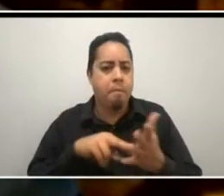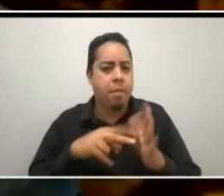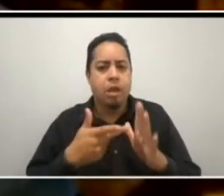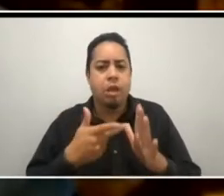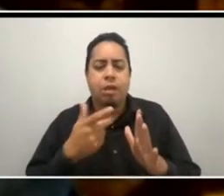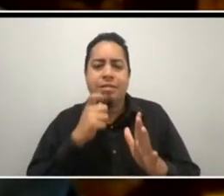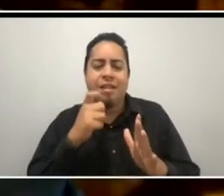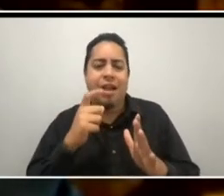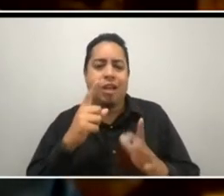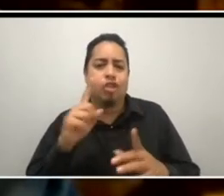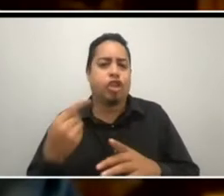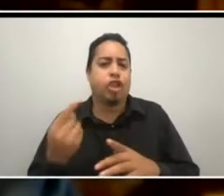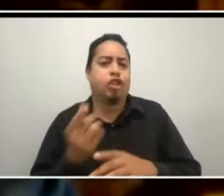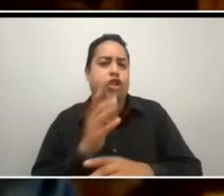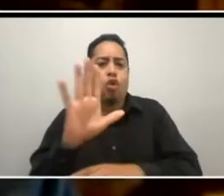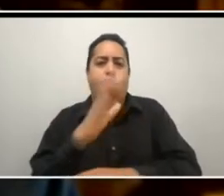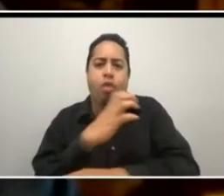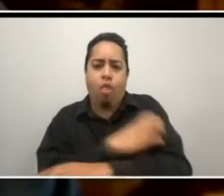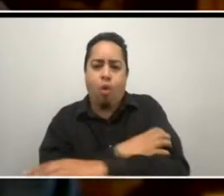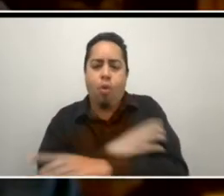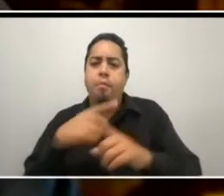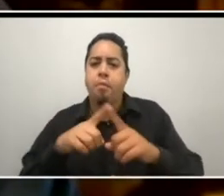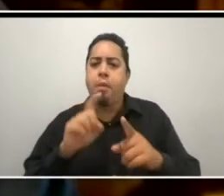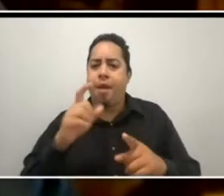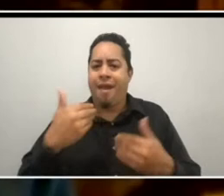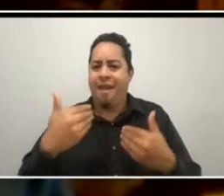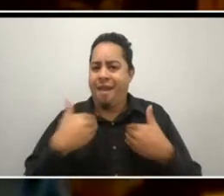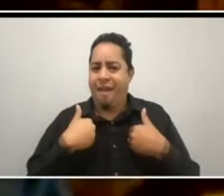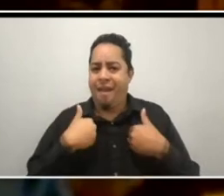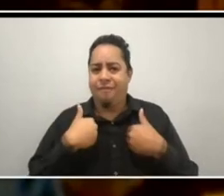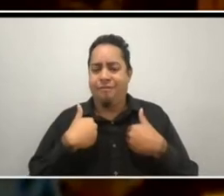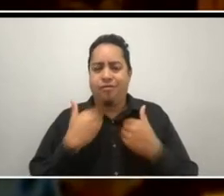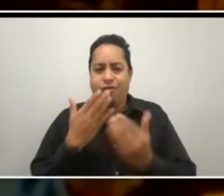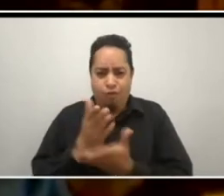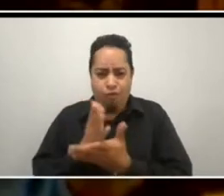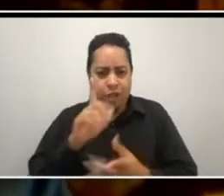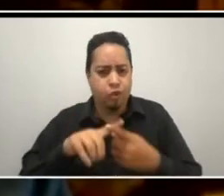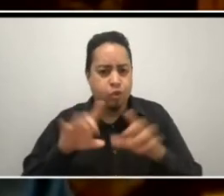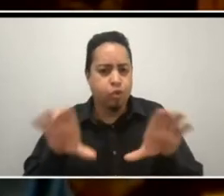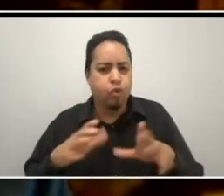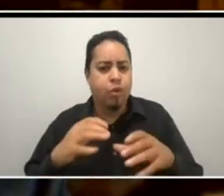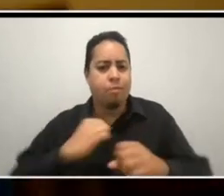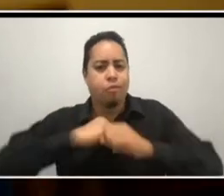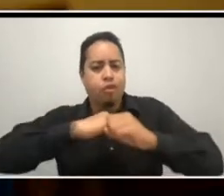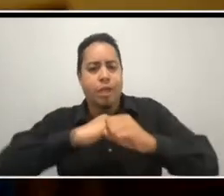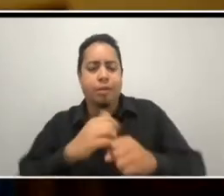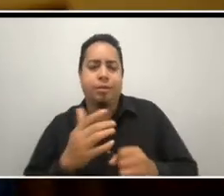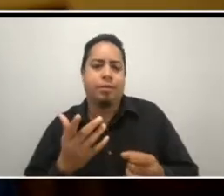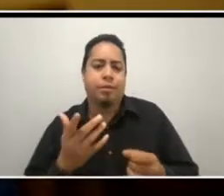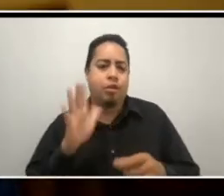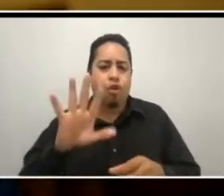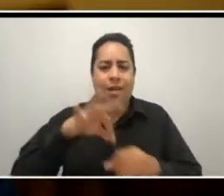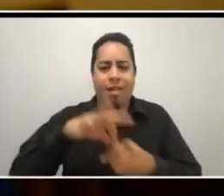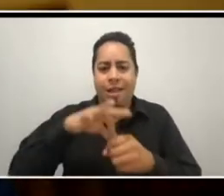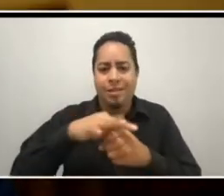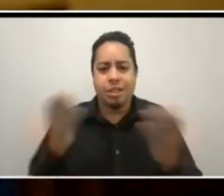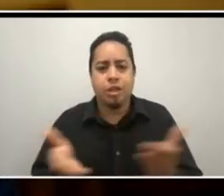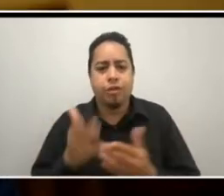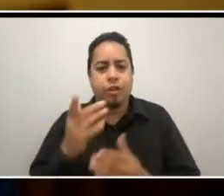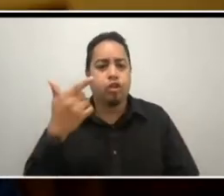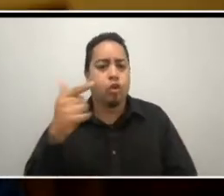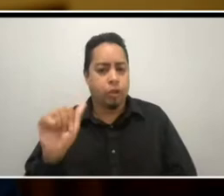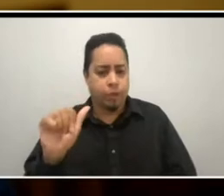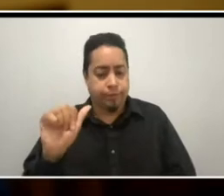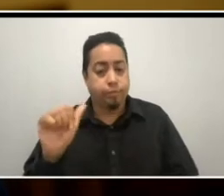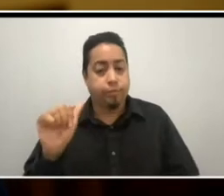duty to do that, to protect the integrity of the election here in Georgia. But Republican officials in several